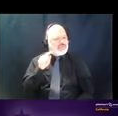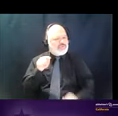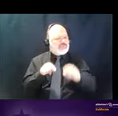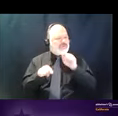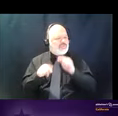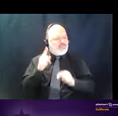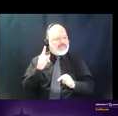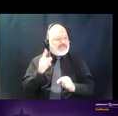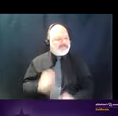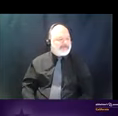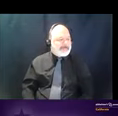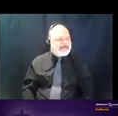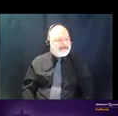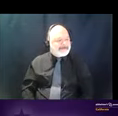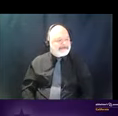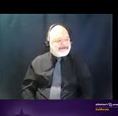slide?